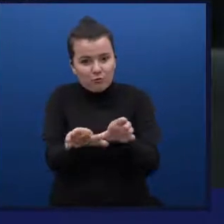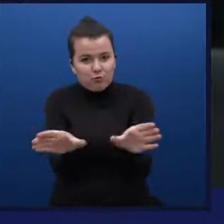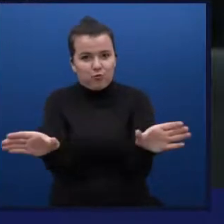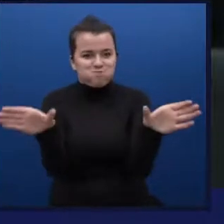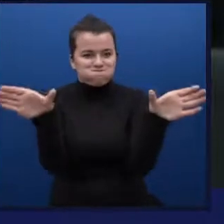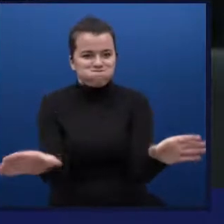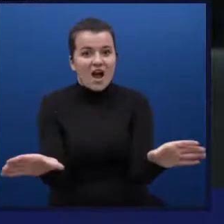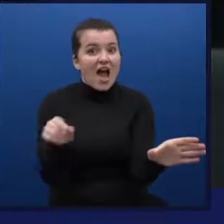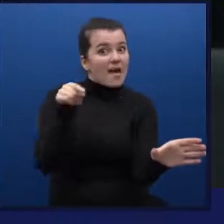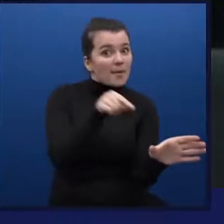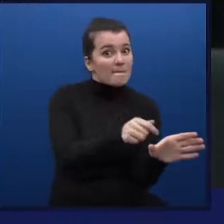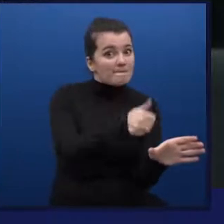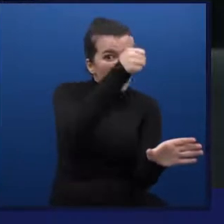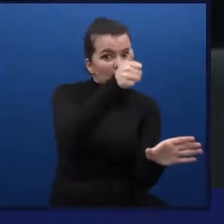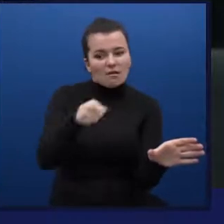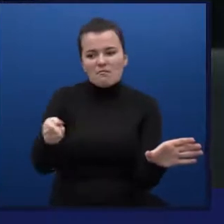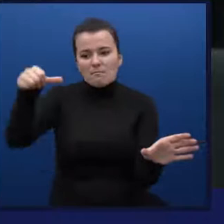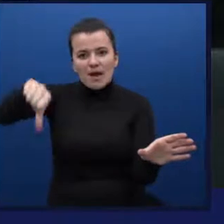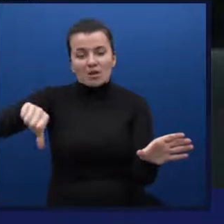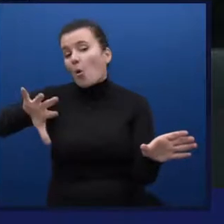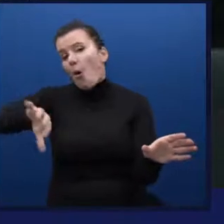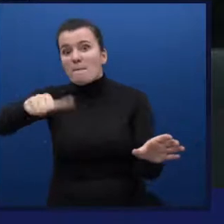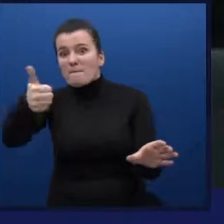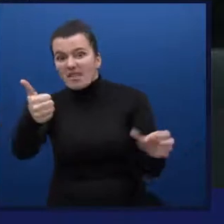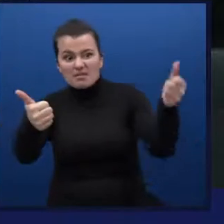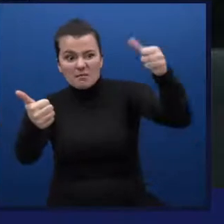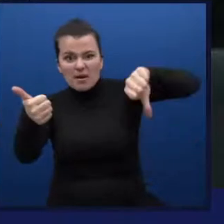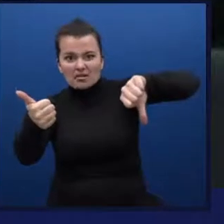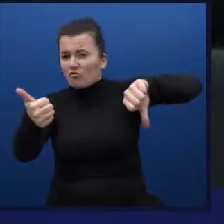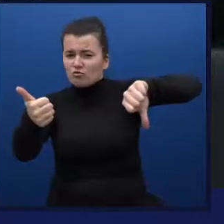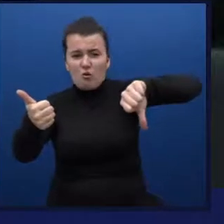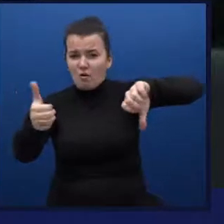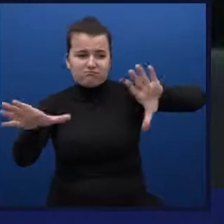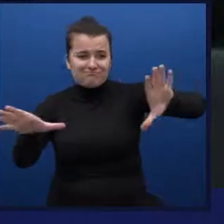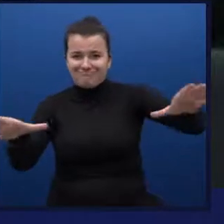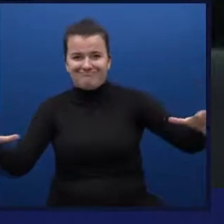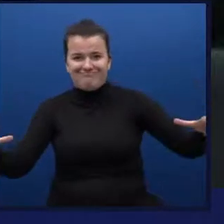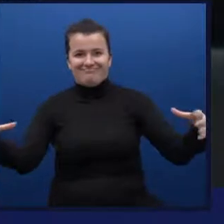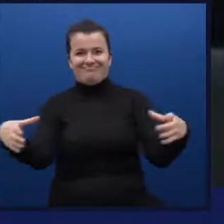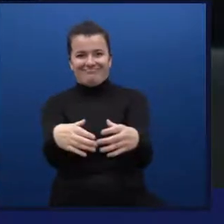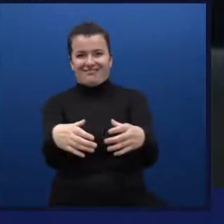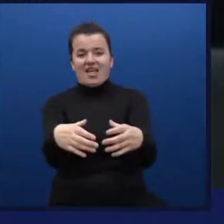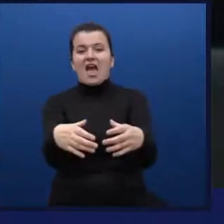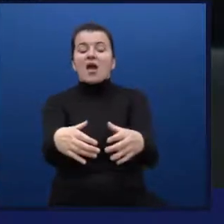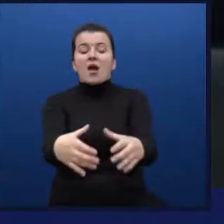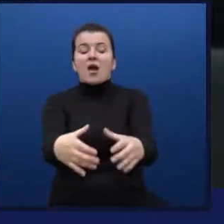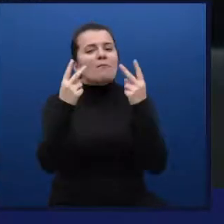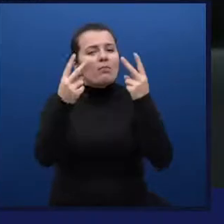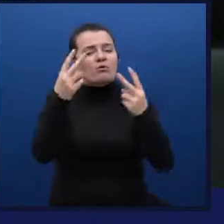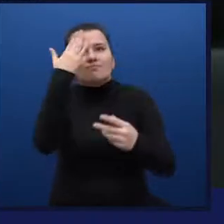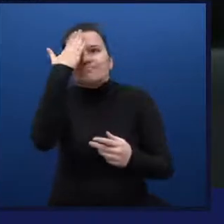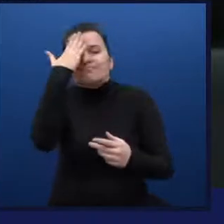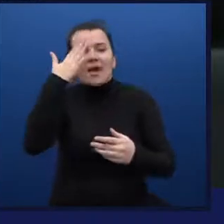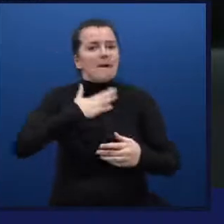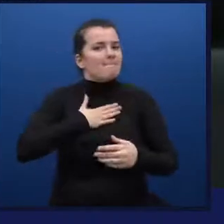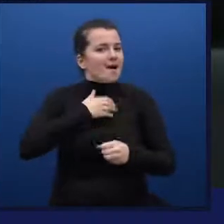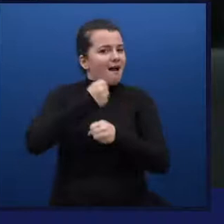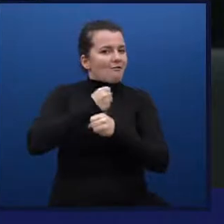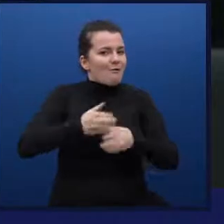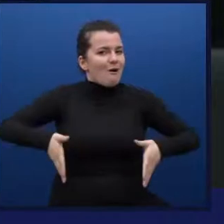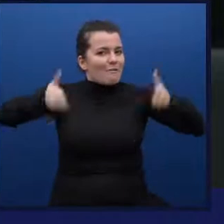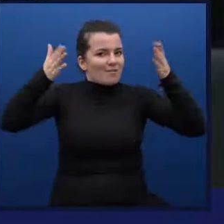There's, it's important to keep this mindset regardless of what you have in your company.